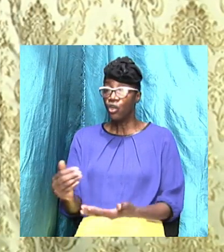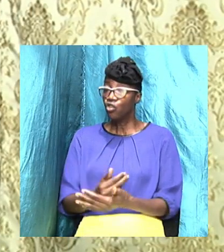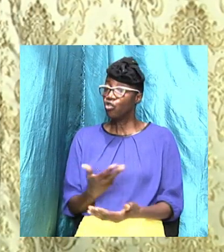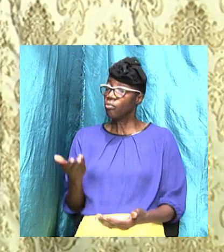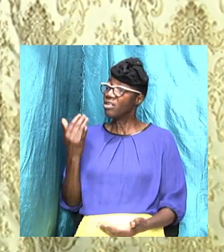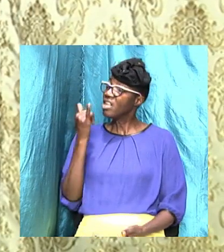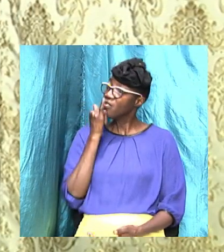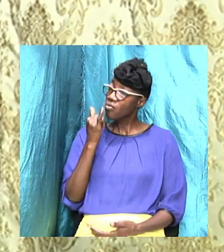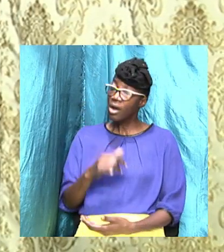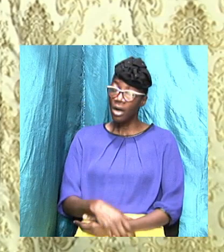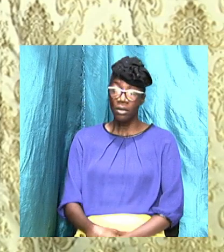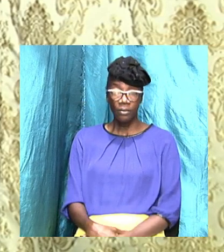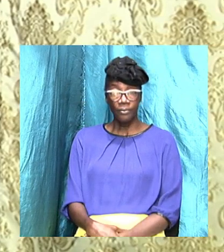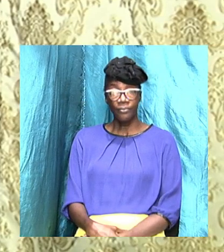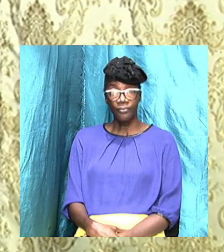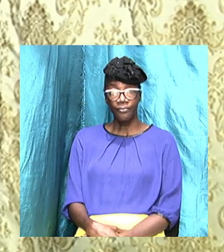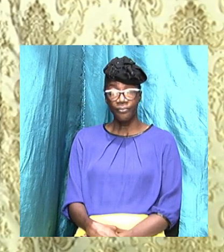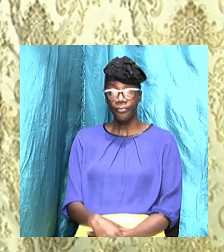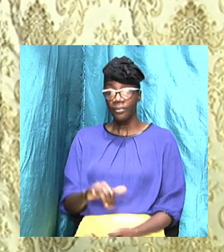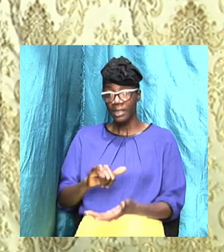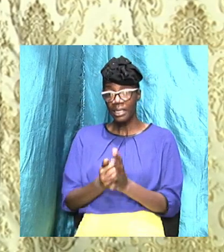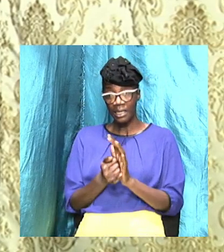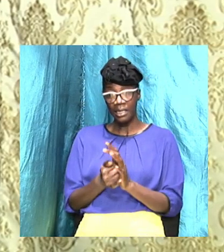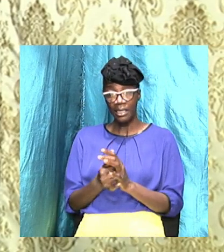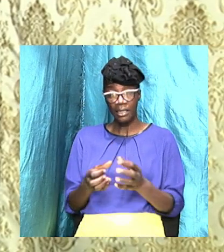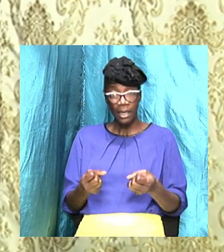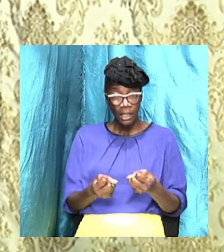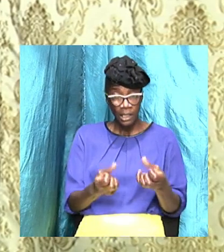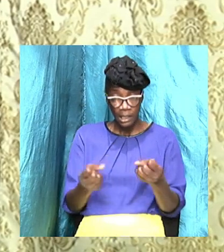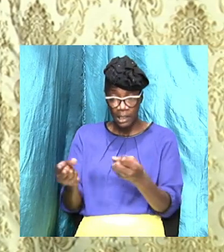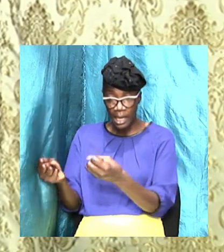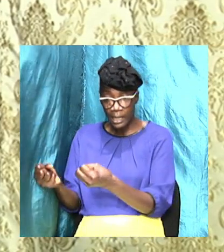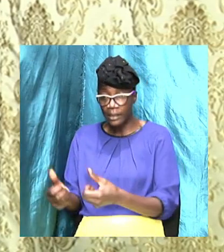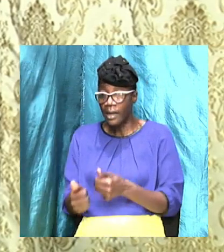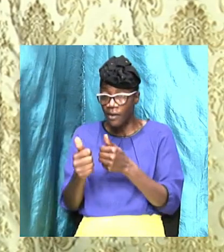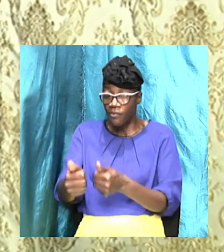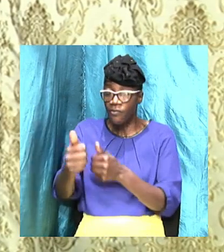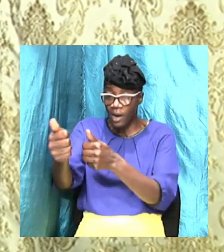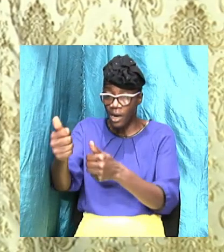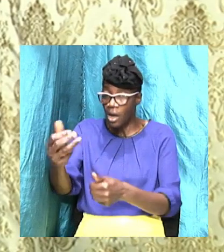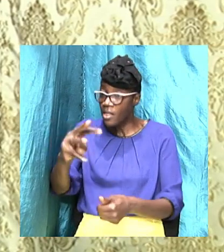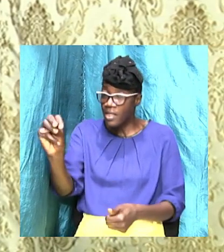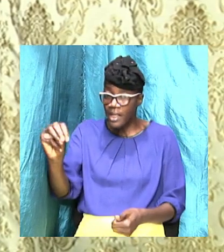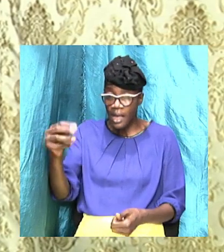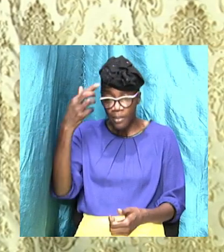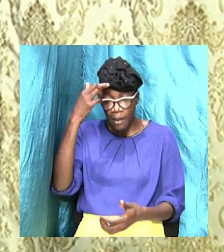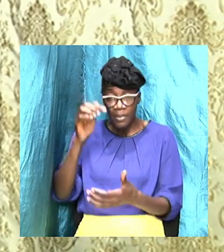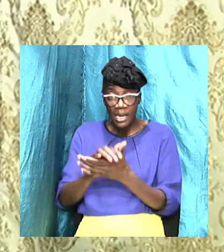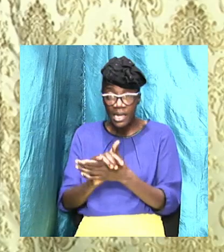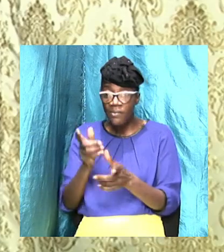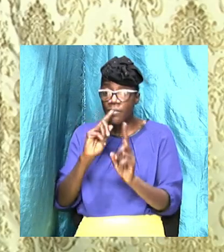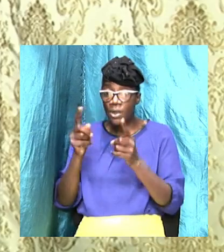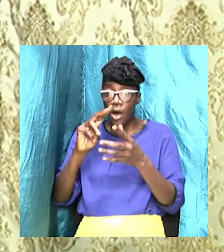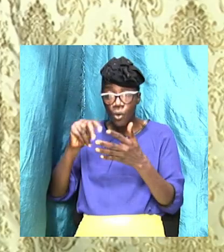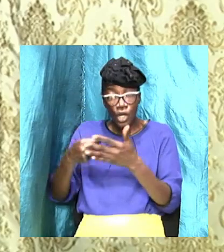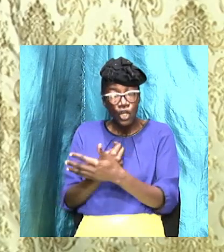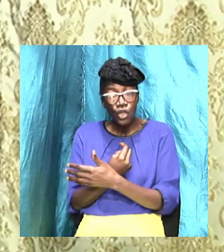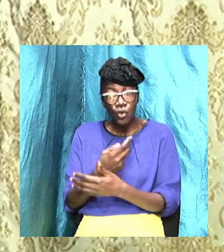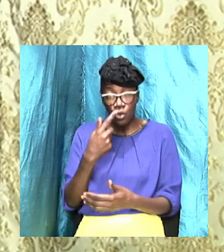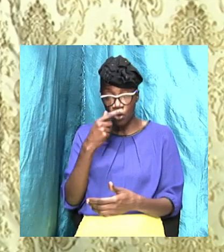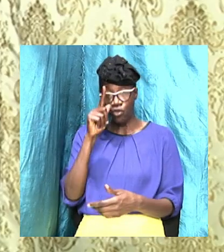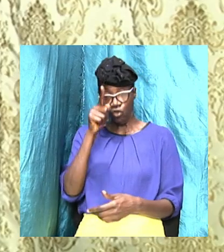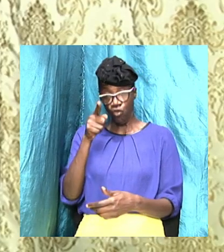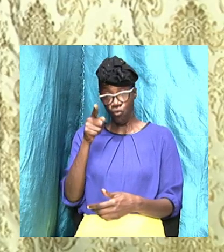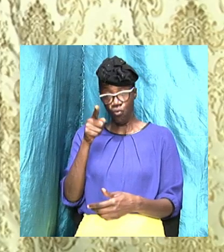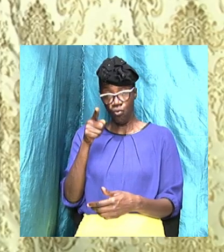Something is wrong. So these signs shall follow them that believe. They shall speak with new tongues. Are you a